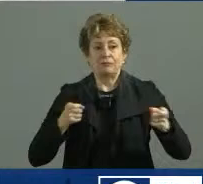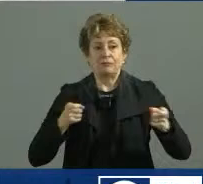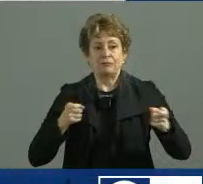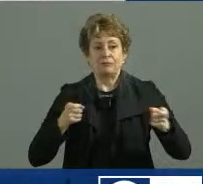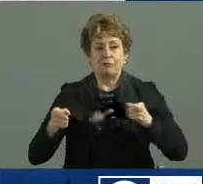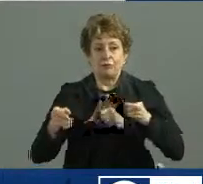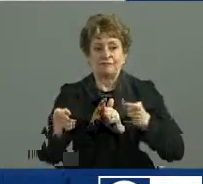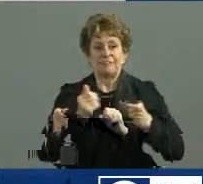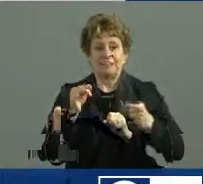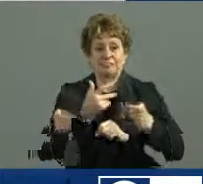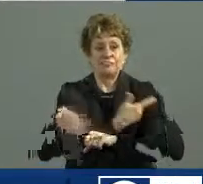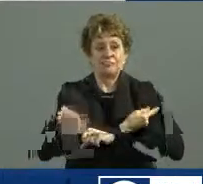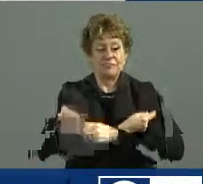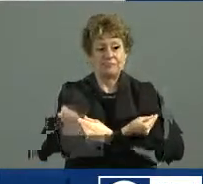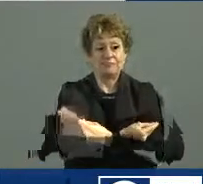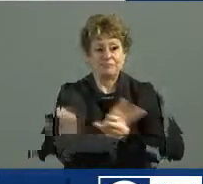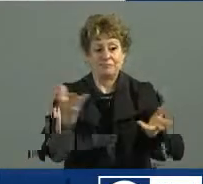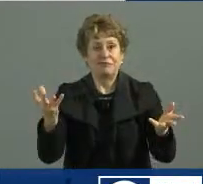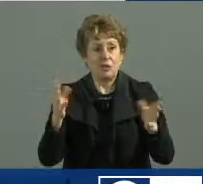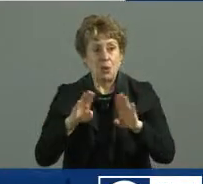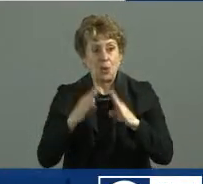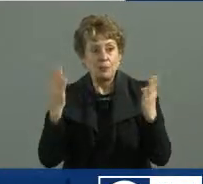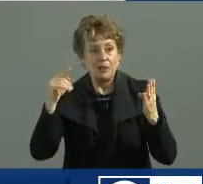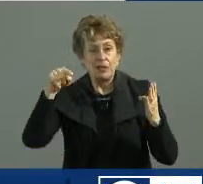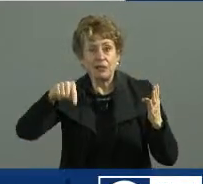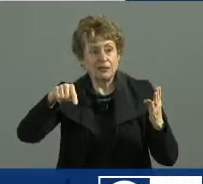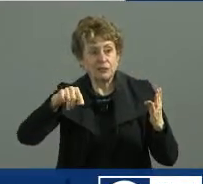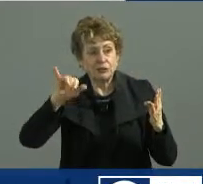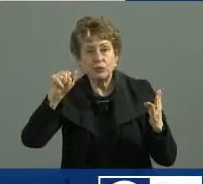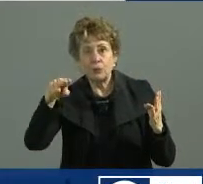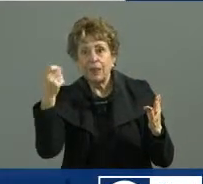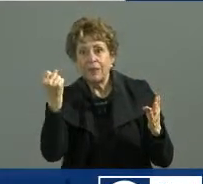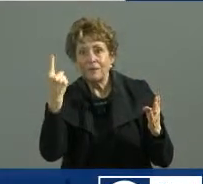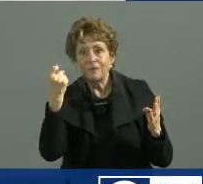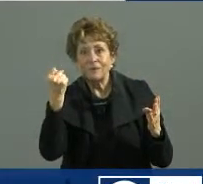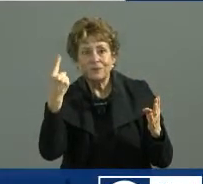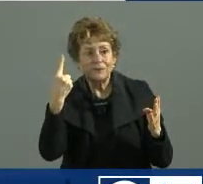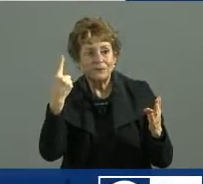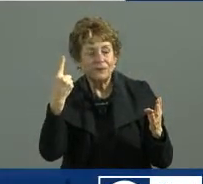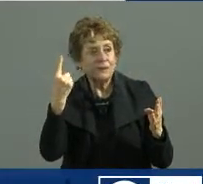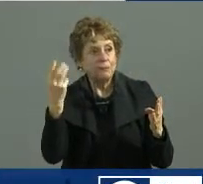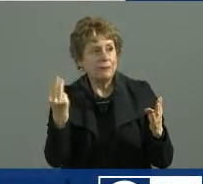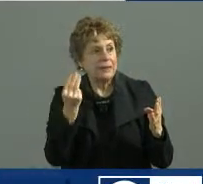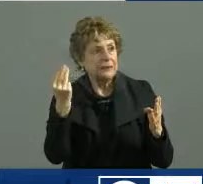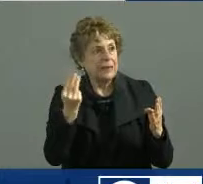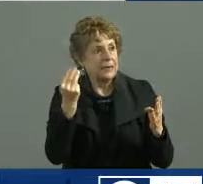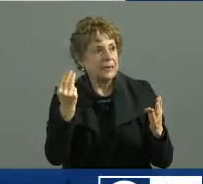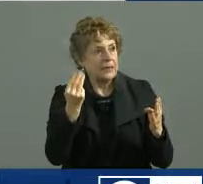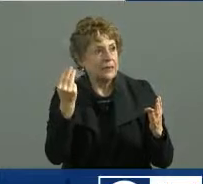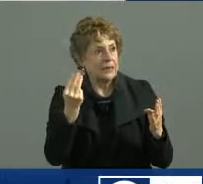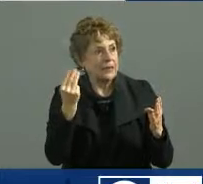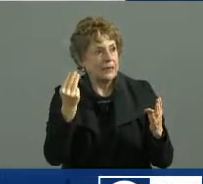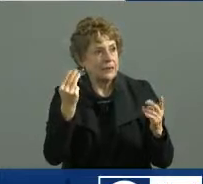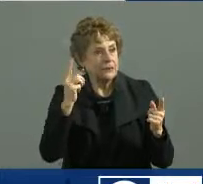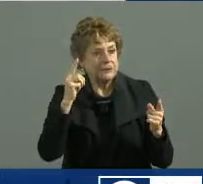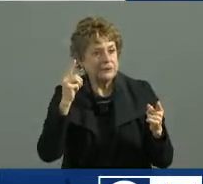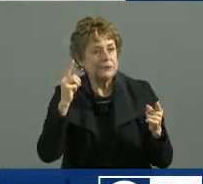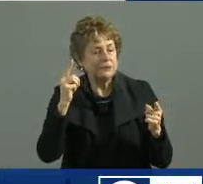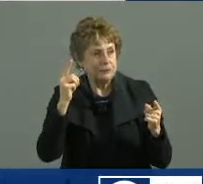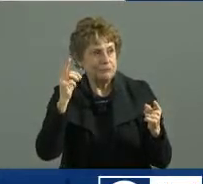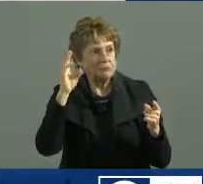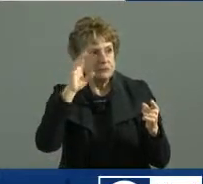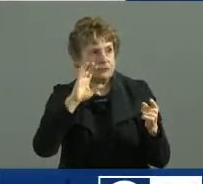open Monday, January 11th. We anticipate vaccinating approximately 6,000 people per